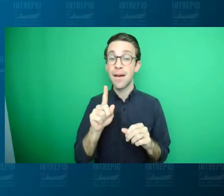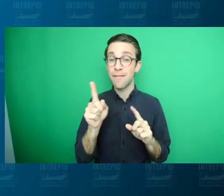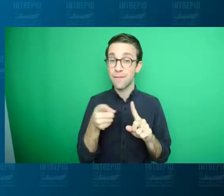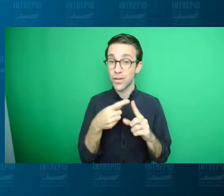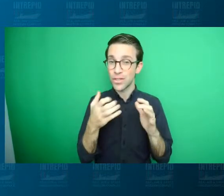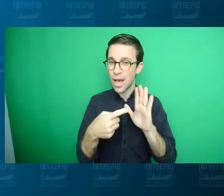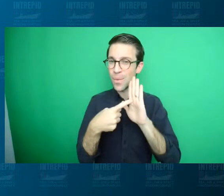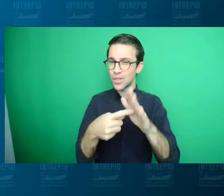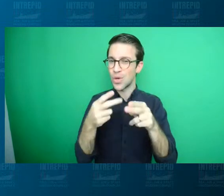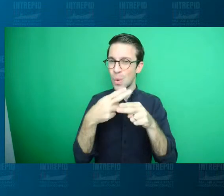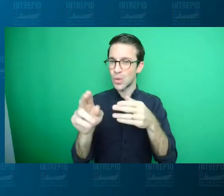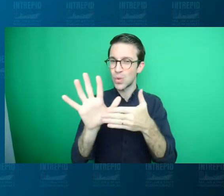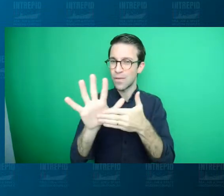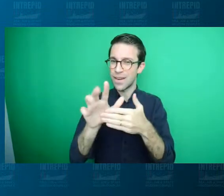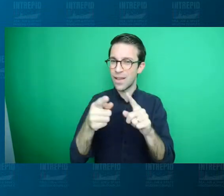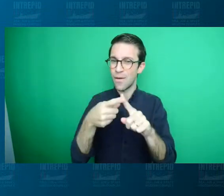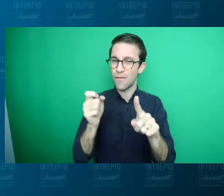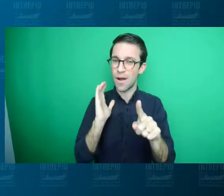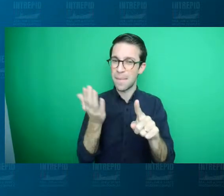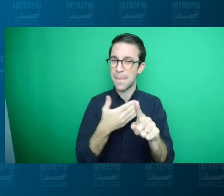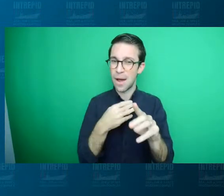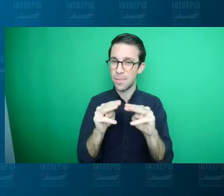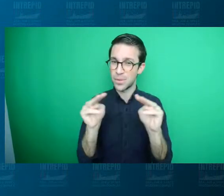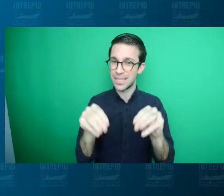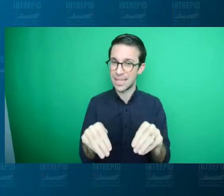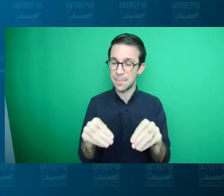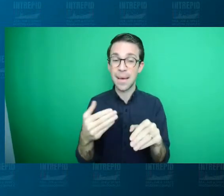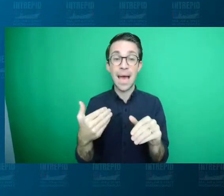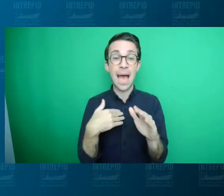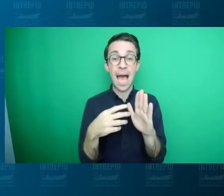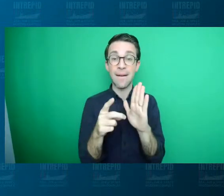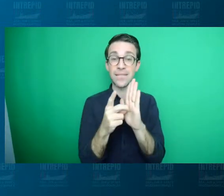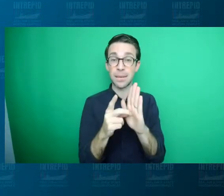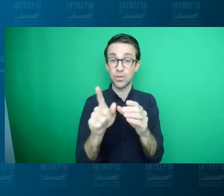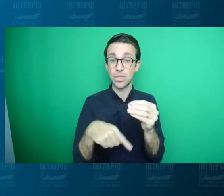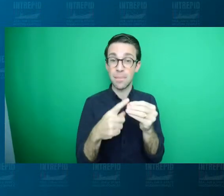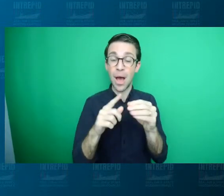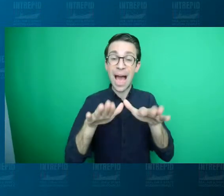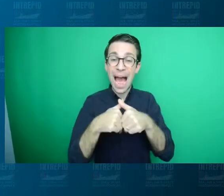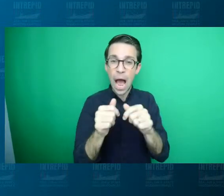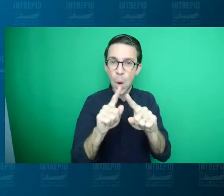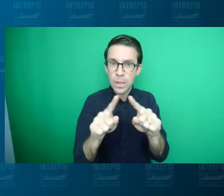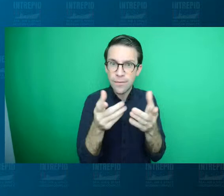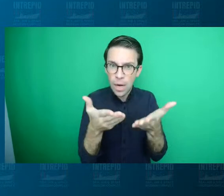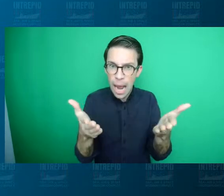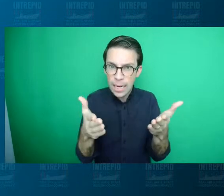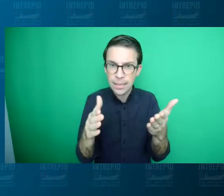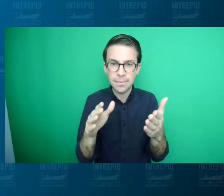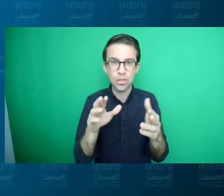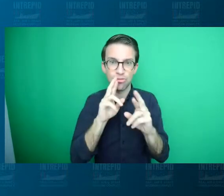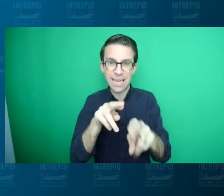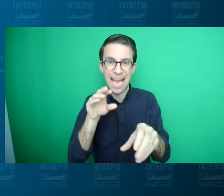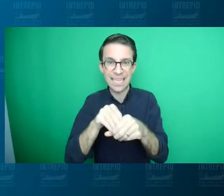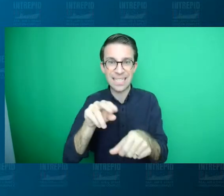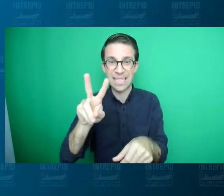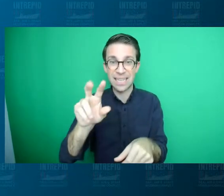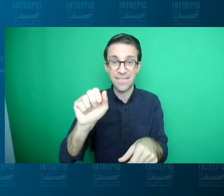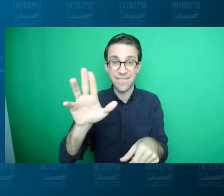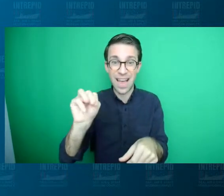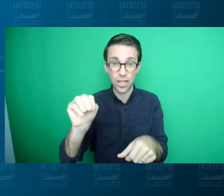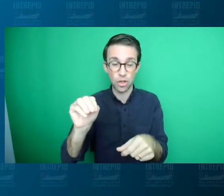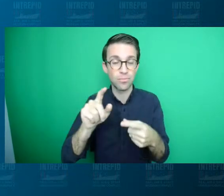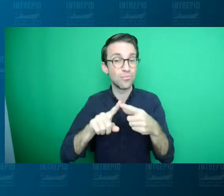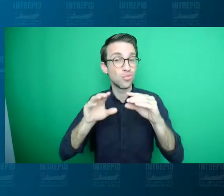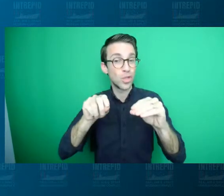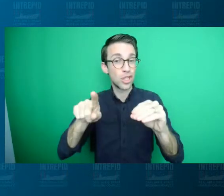you a short video from the Intrepid Museum with a demonstration about how different items react in a vacuum to teach you how astronauts have to